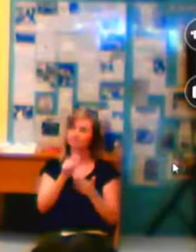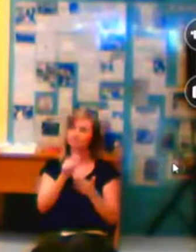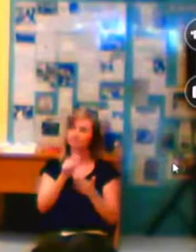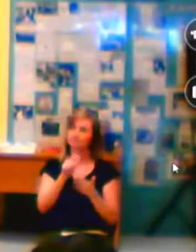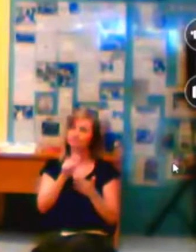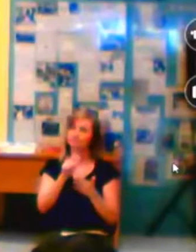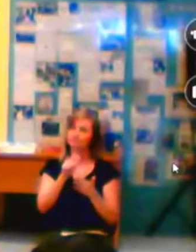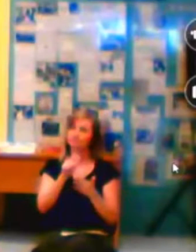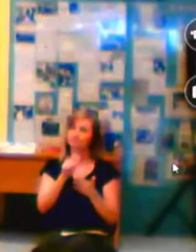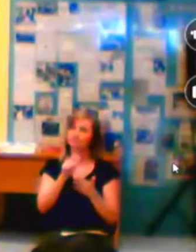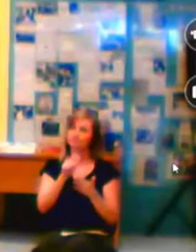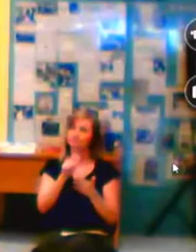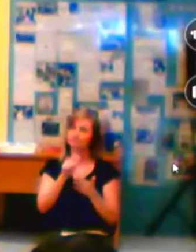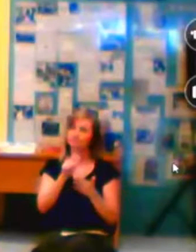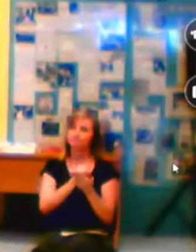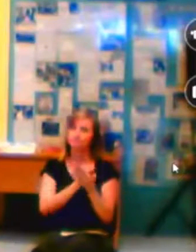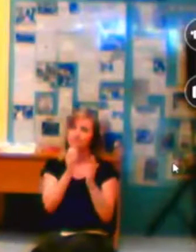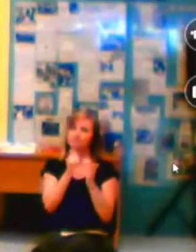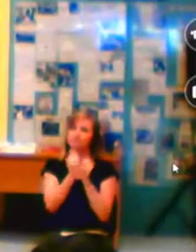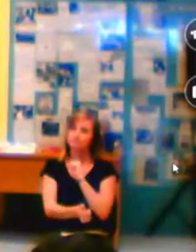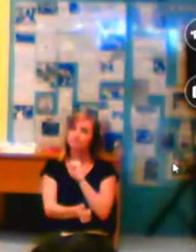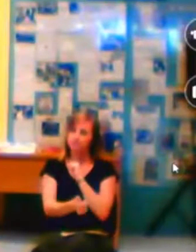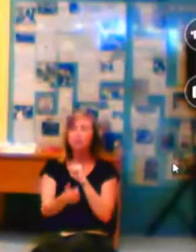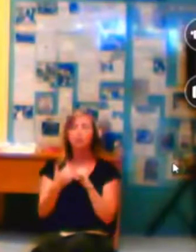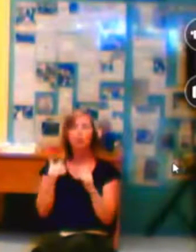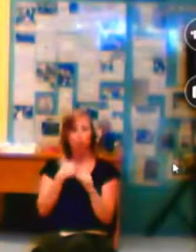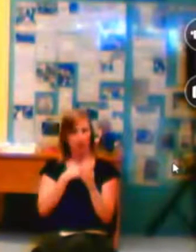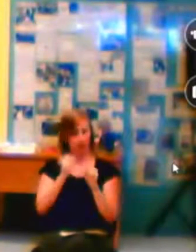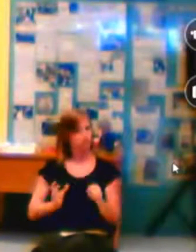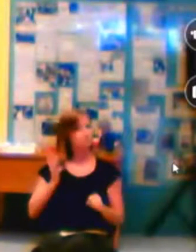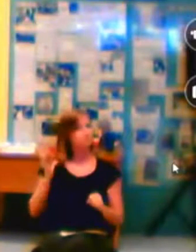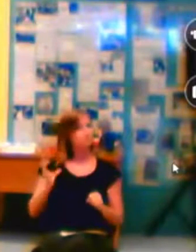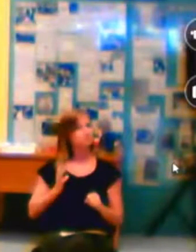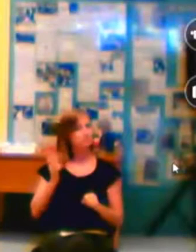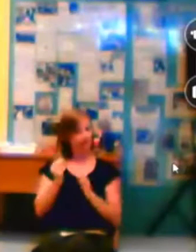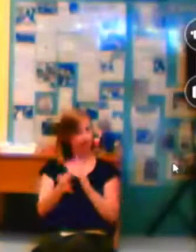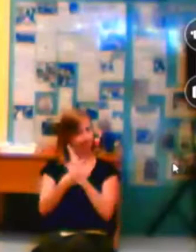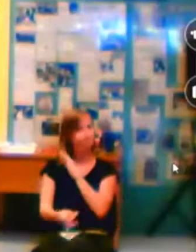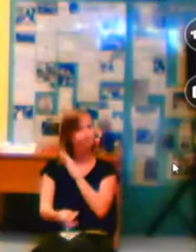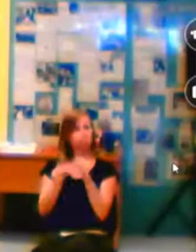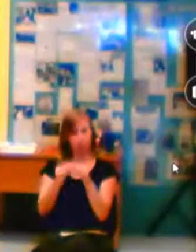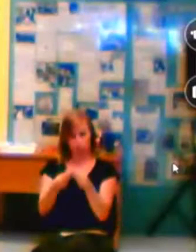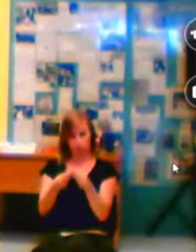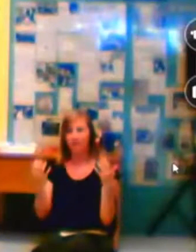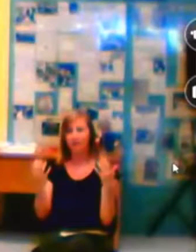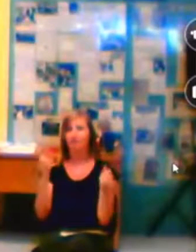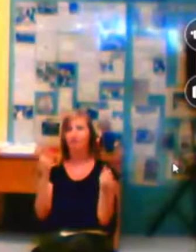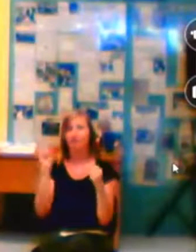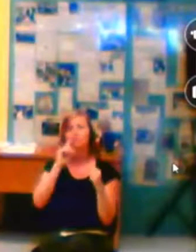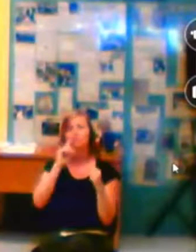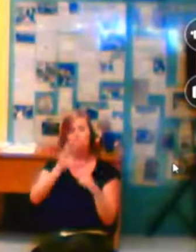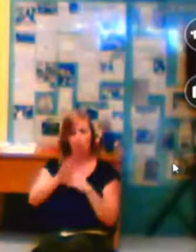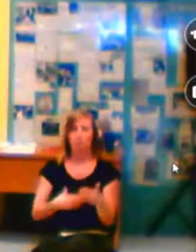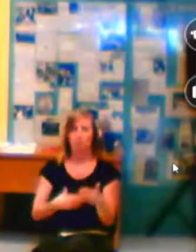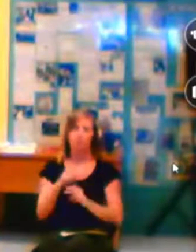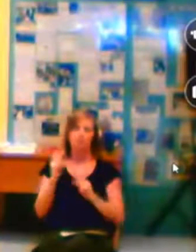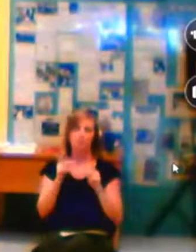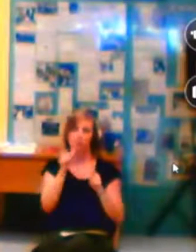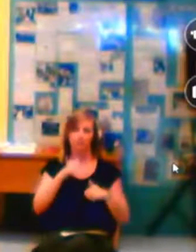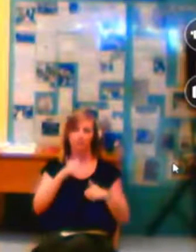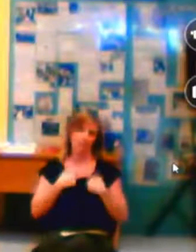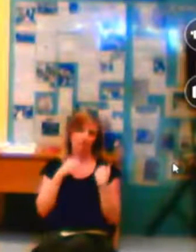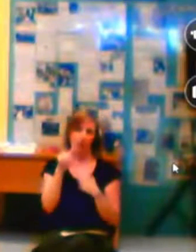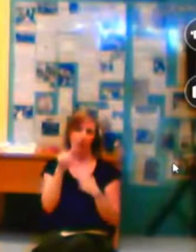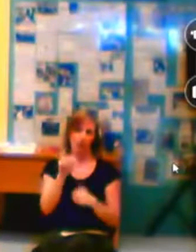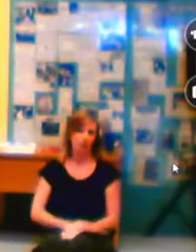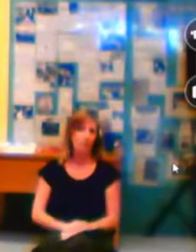The keeping Coloradans healthy and out of the hospital would be the best way for Colorado Care to achieve financial success. Colorado Care